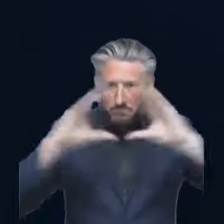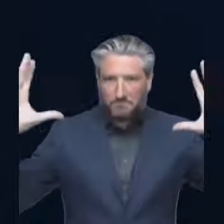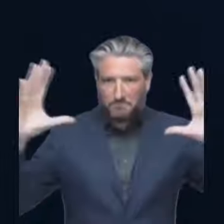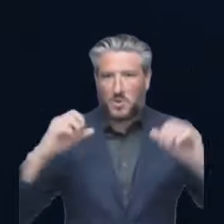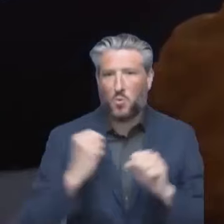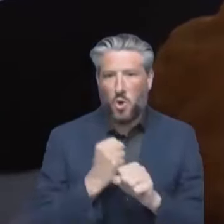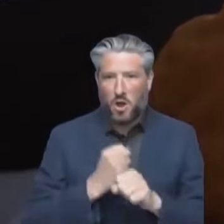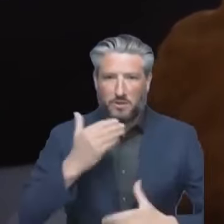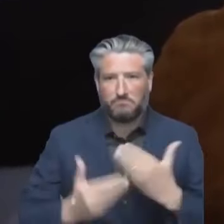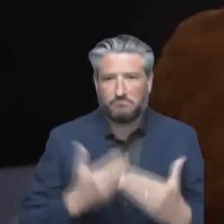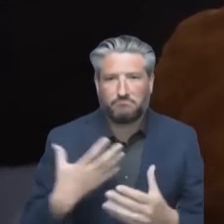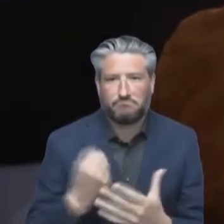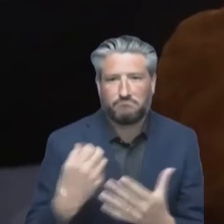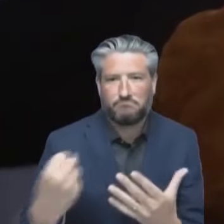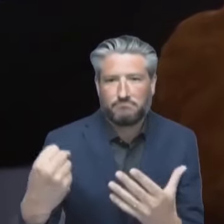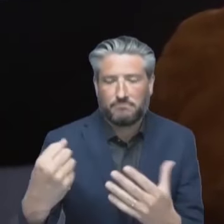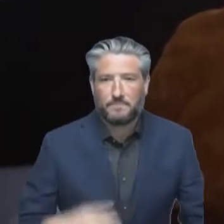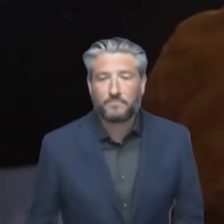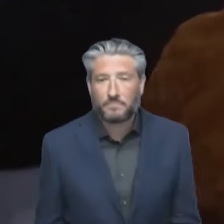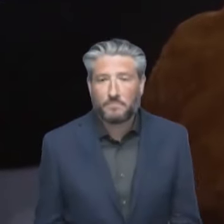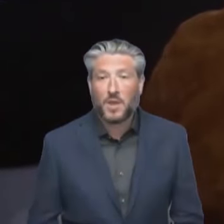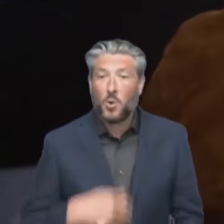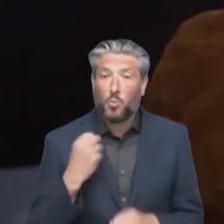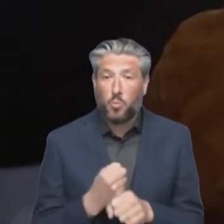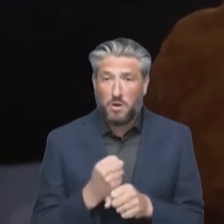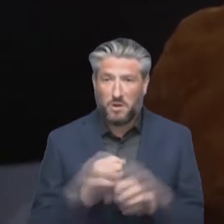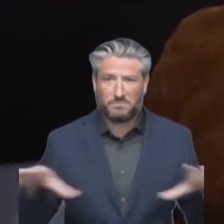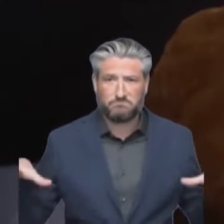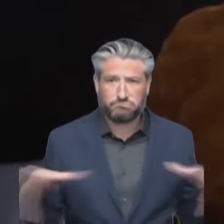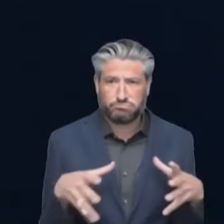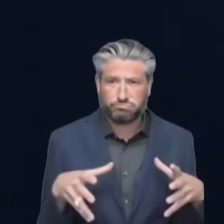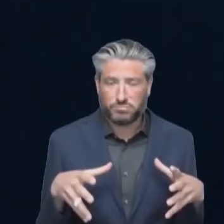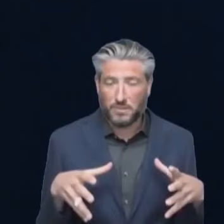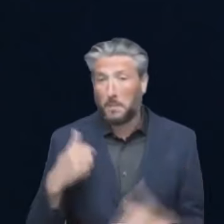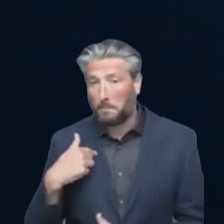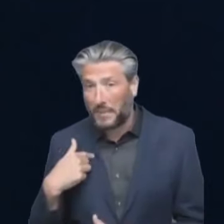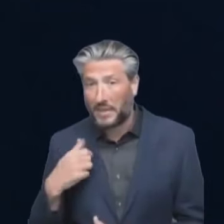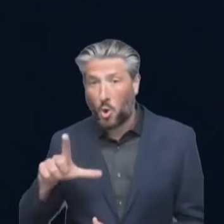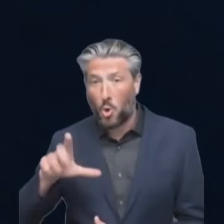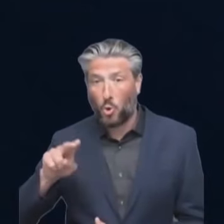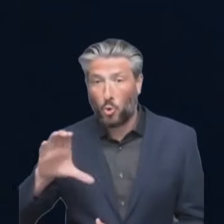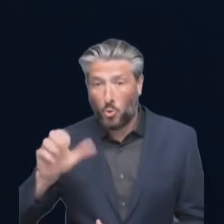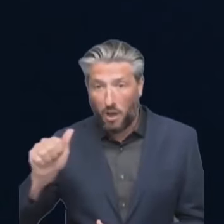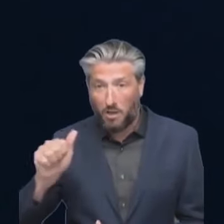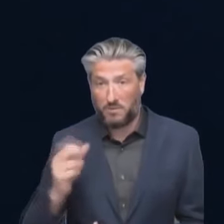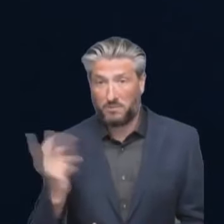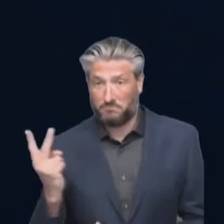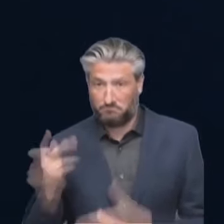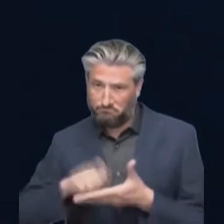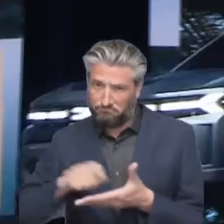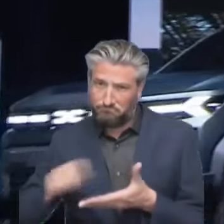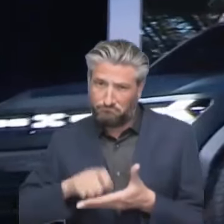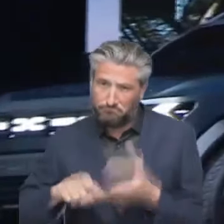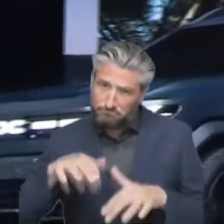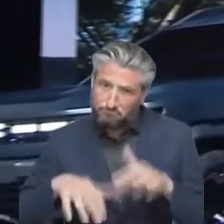and object of collective interest, which Nicole Nota and I wrote in 2018, shed much light on this concept